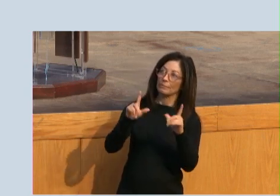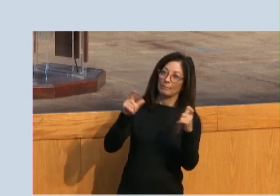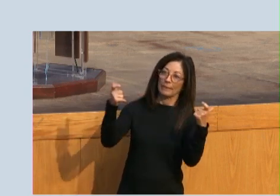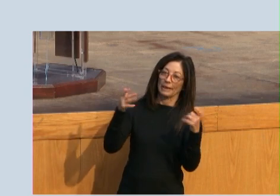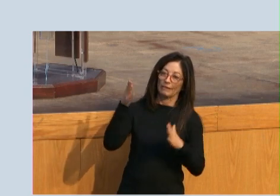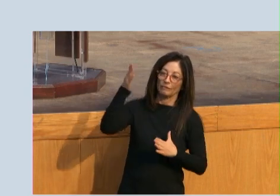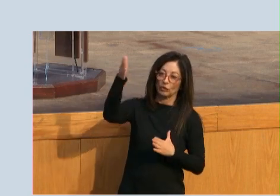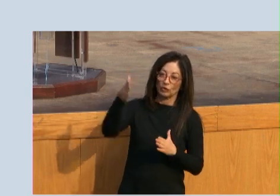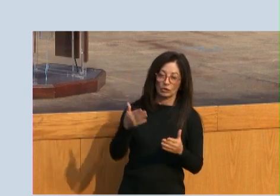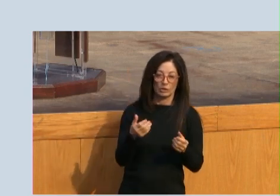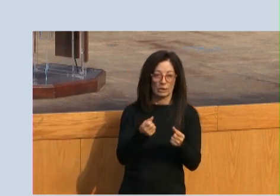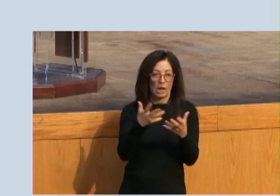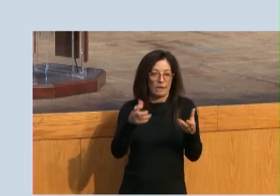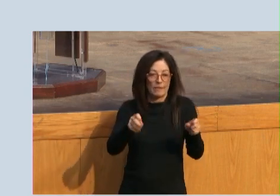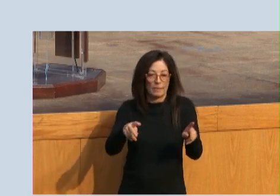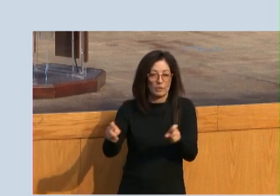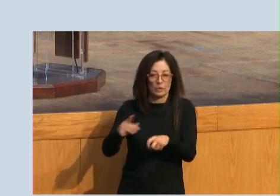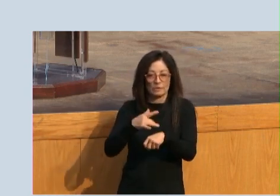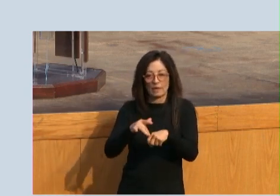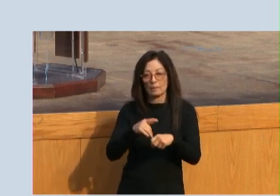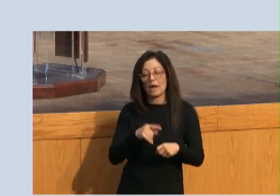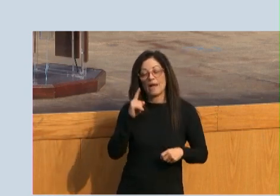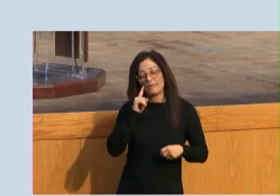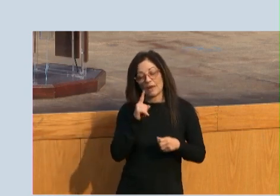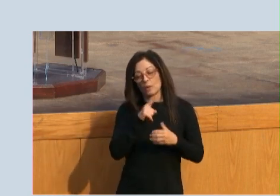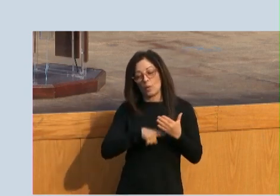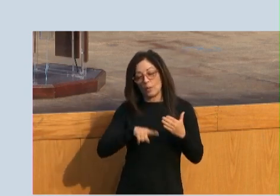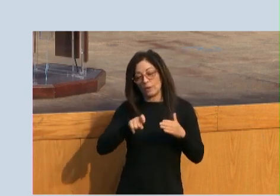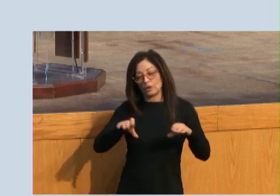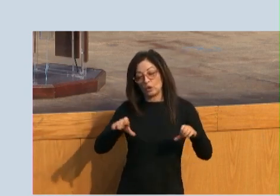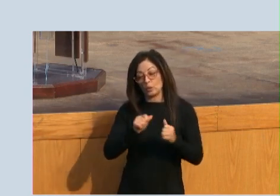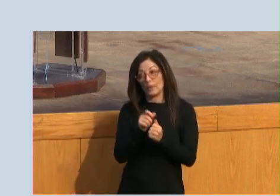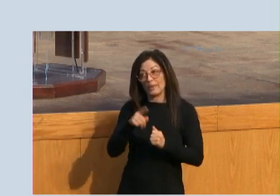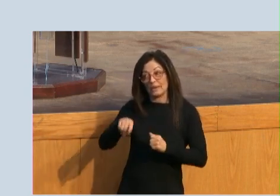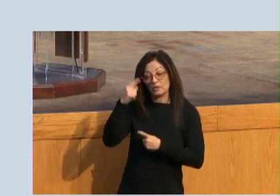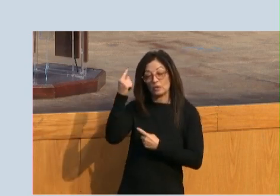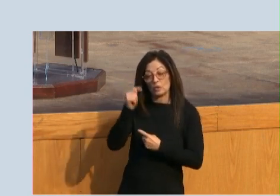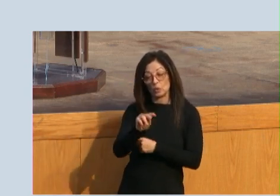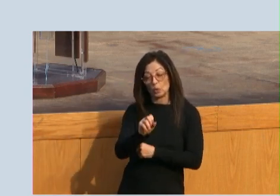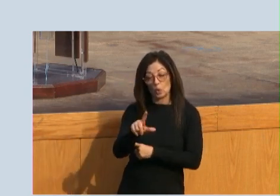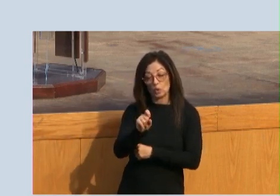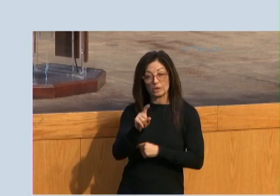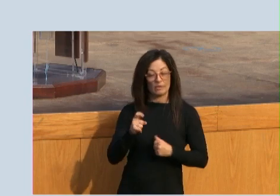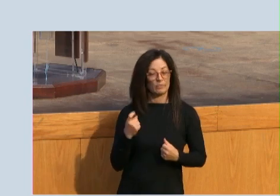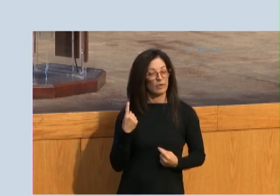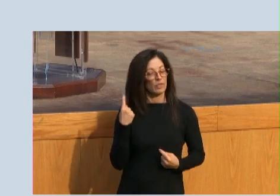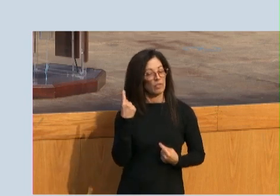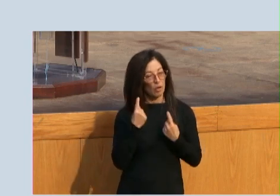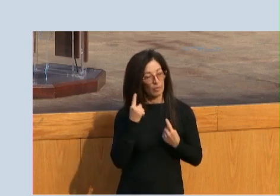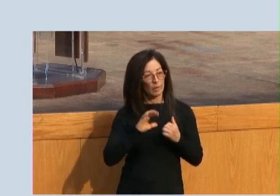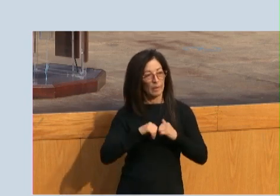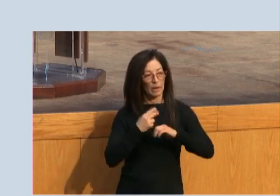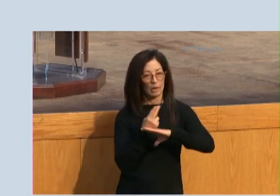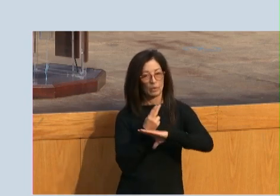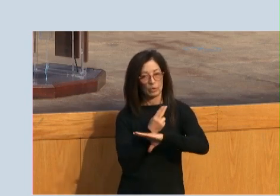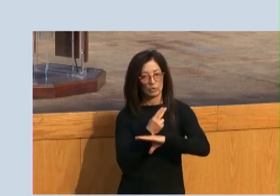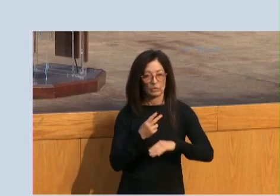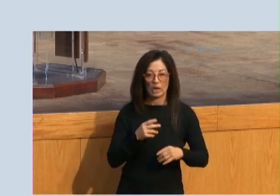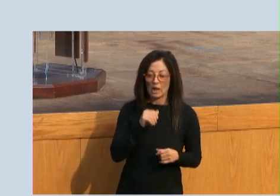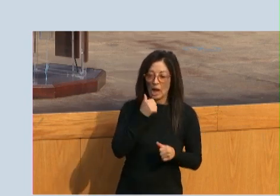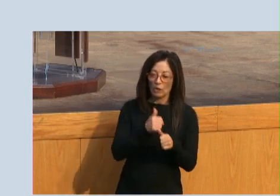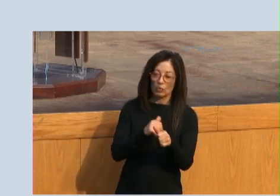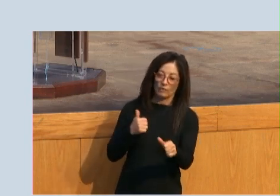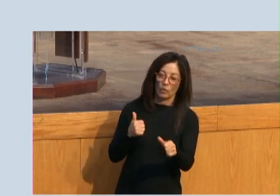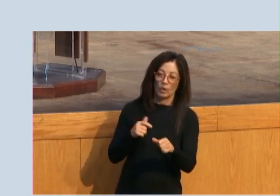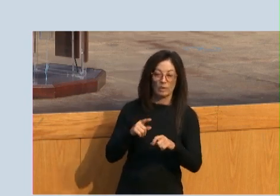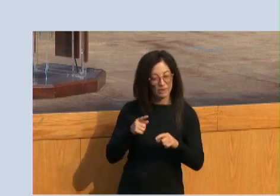to us. I think the way that we need to go with these tools is we need to be very thoughtful about our application. It's not to turn away from it. You know, these tools